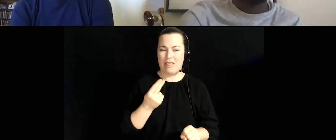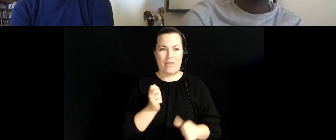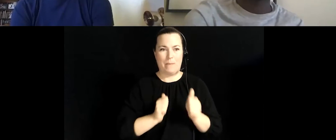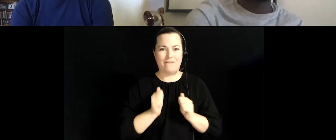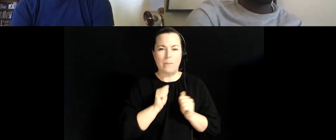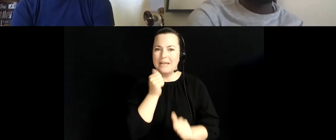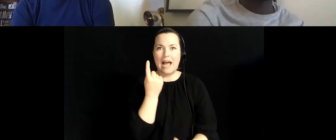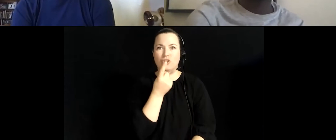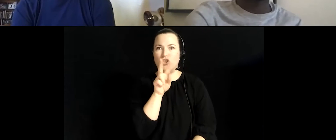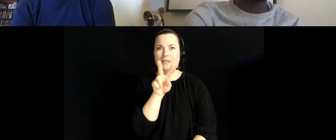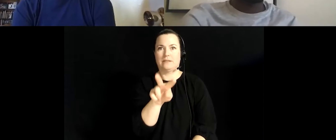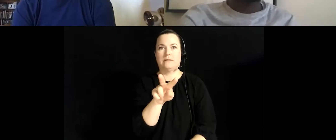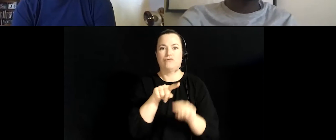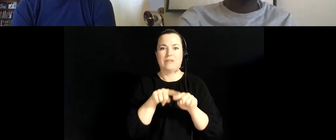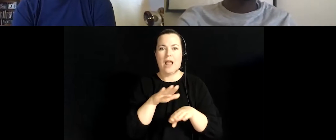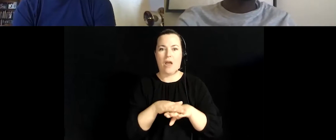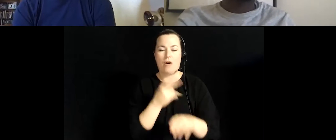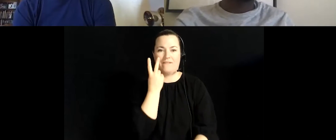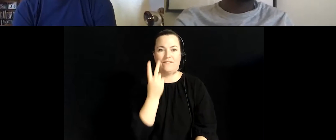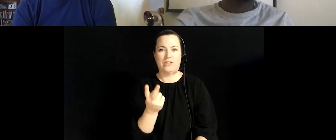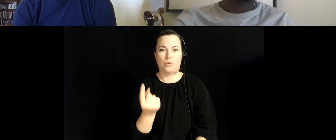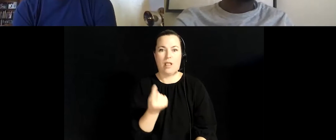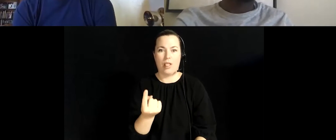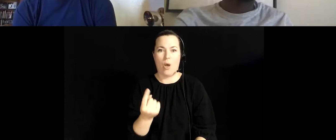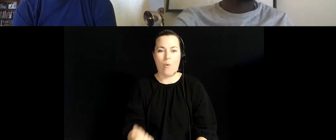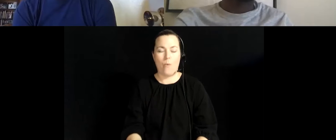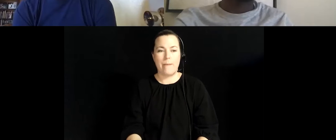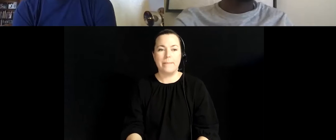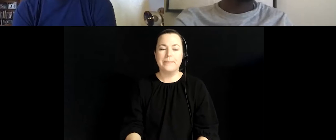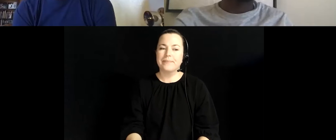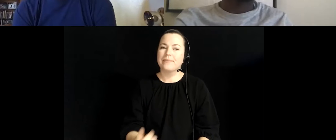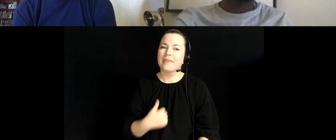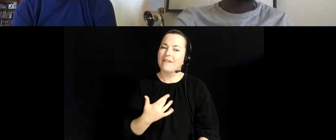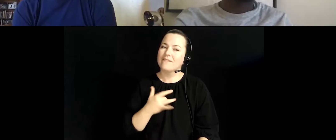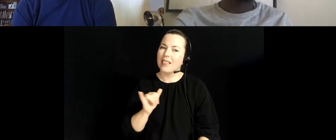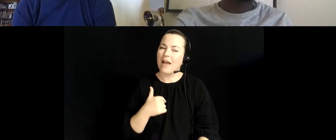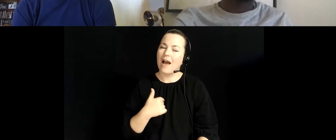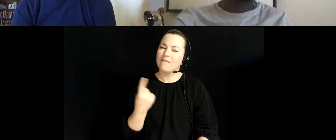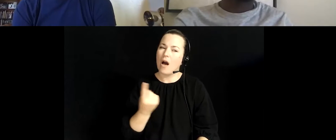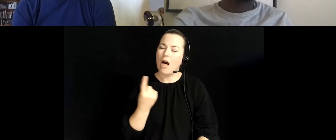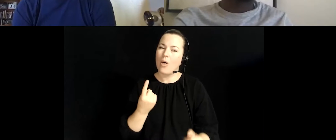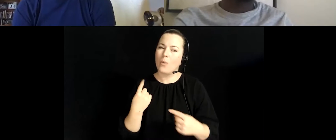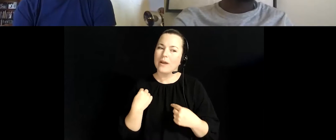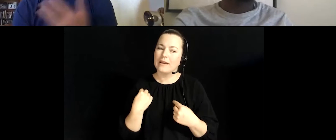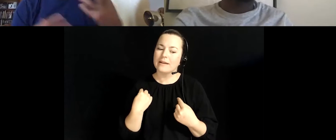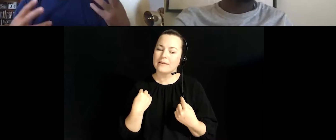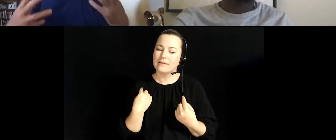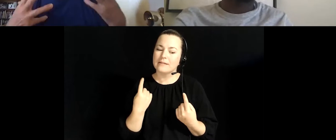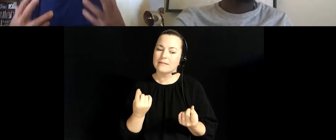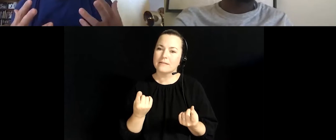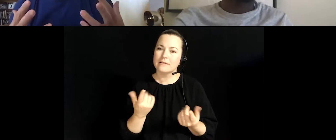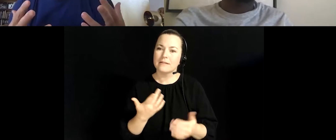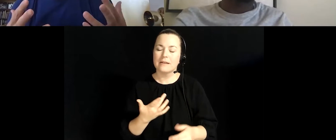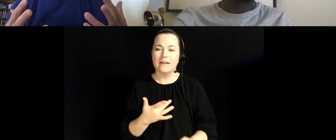visual. And that sort of, I mean, I feel like I've always been quite, I've always felt like